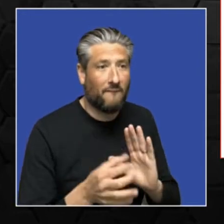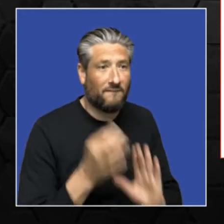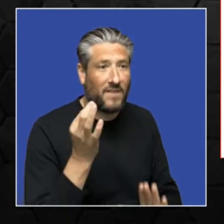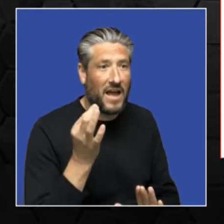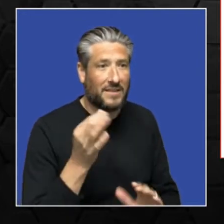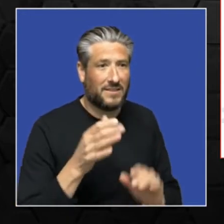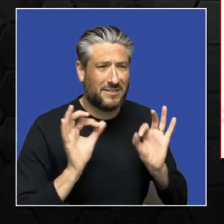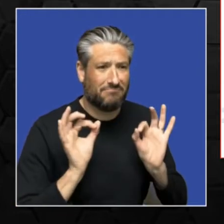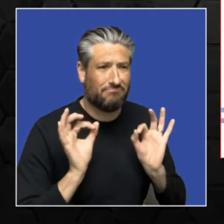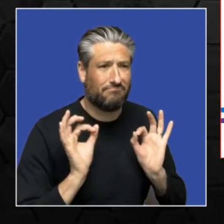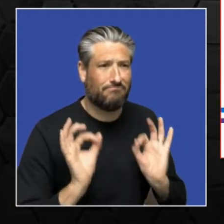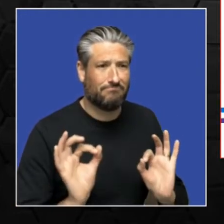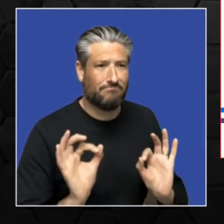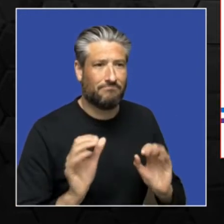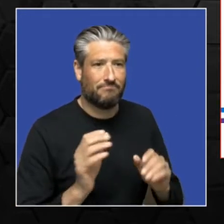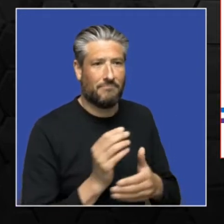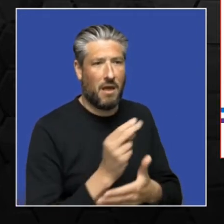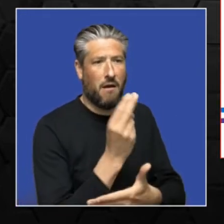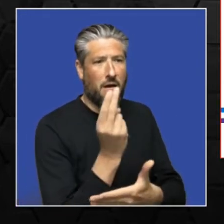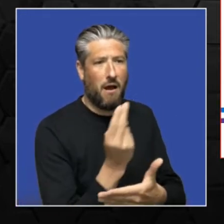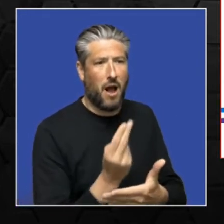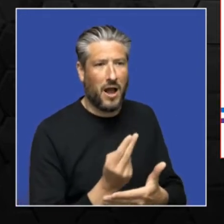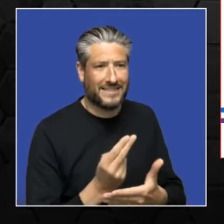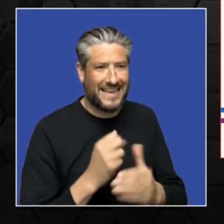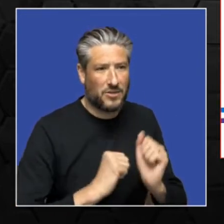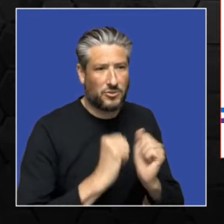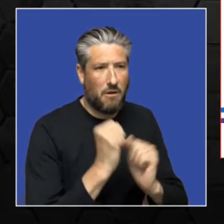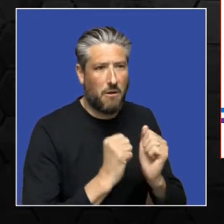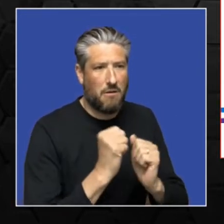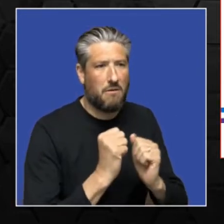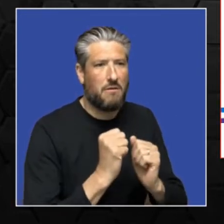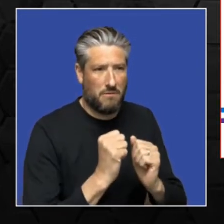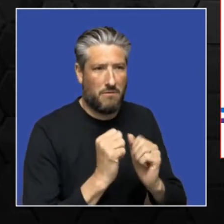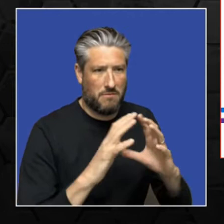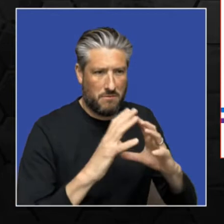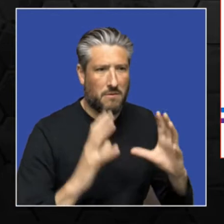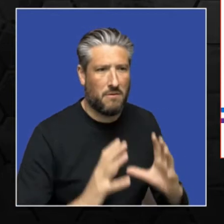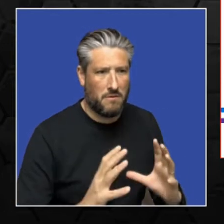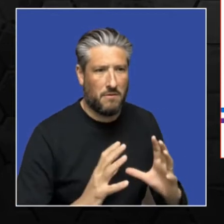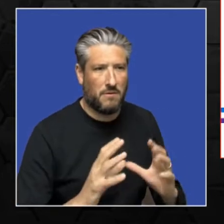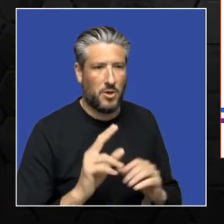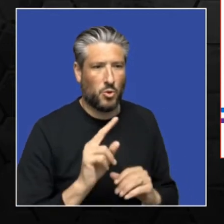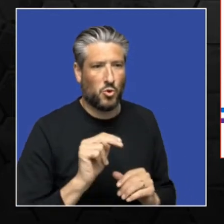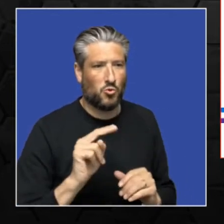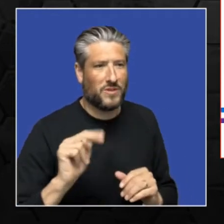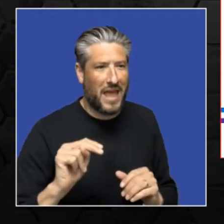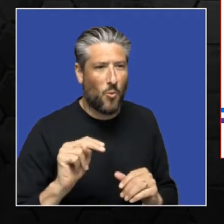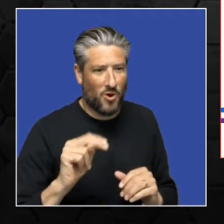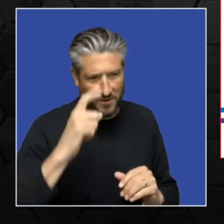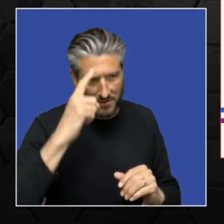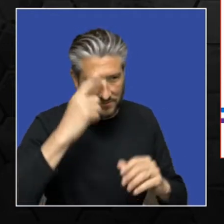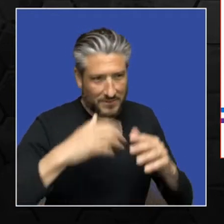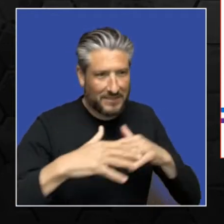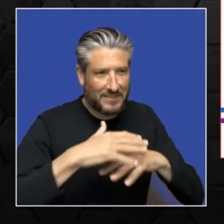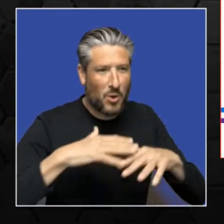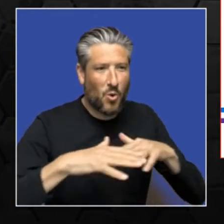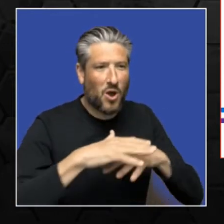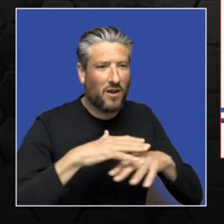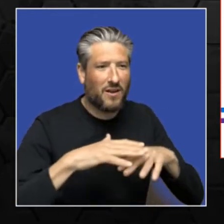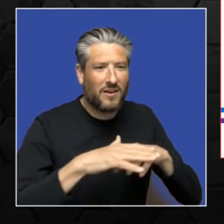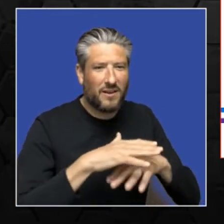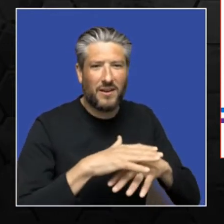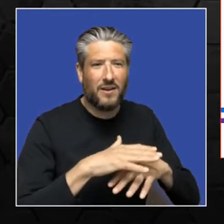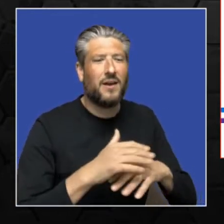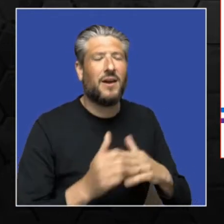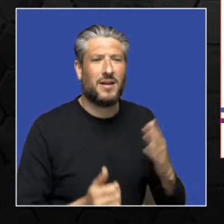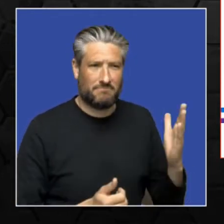So, firstly, this is the roadmap that I thought we could use for this session. I'll give a brief about what a neuron